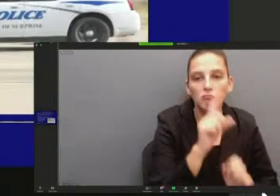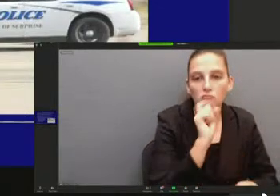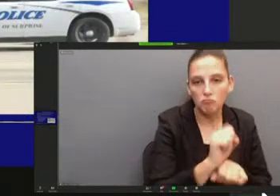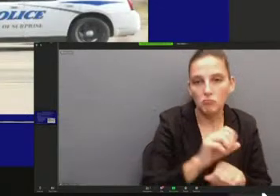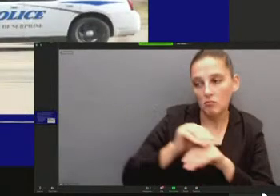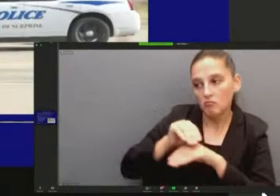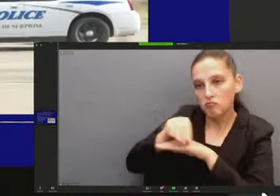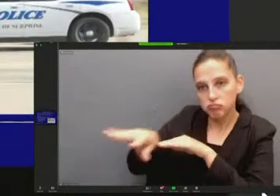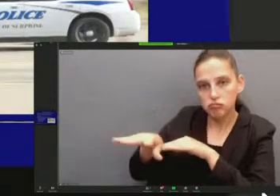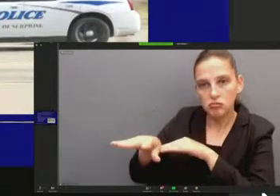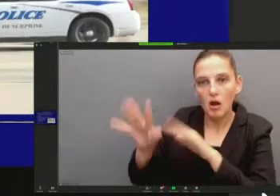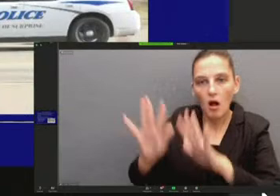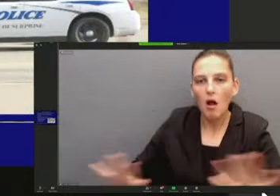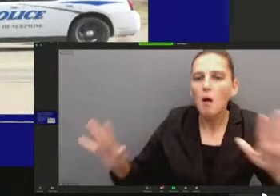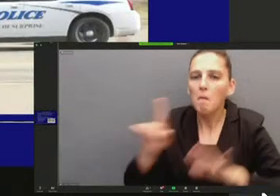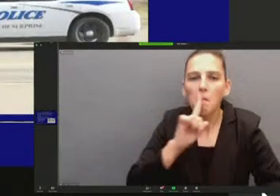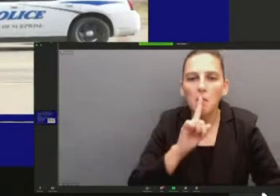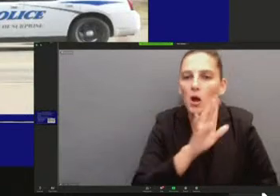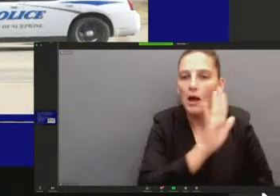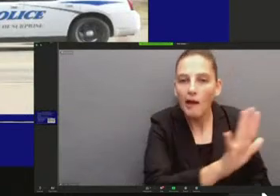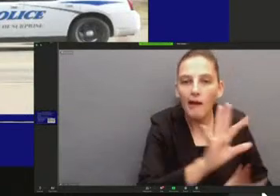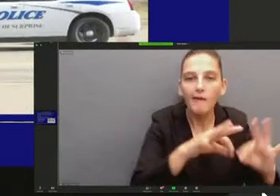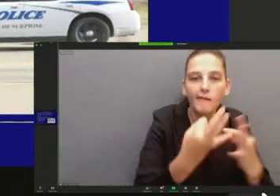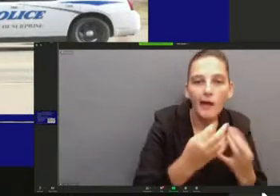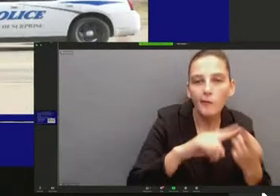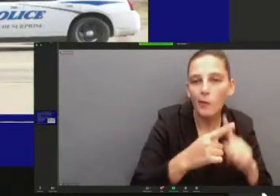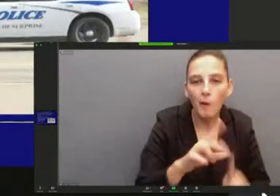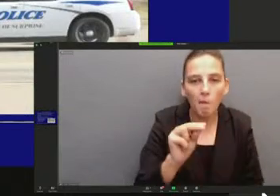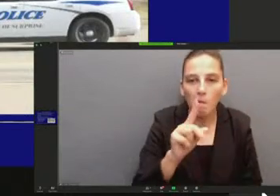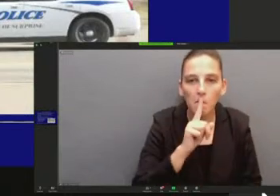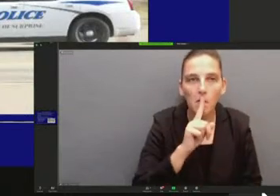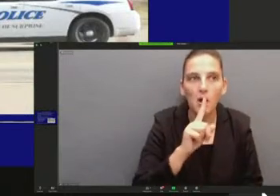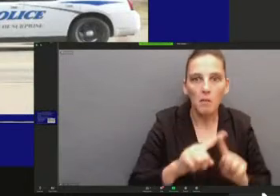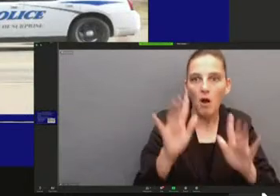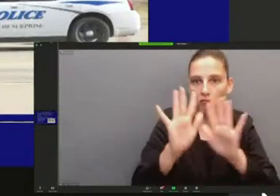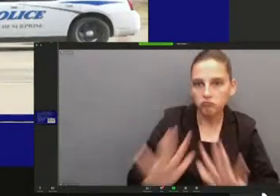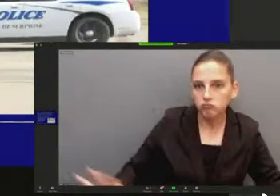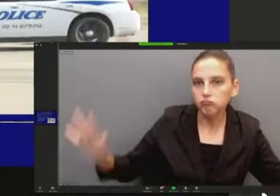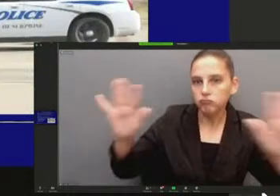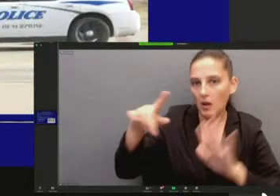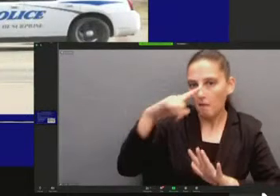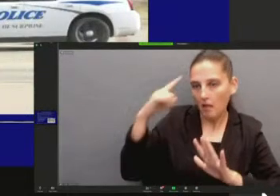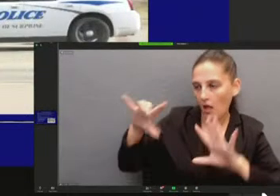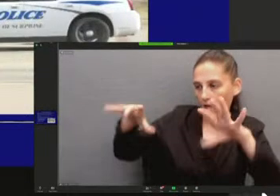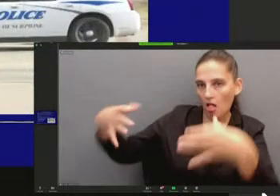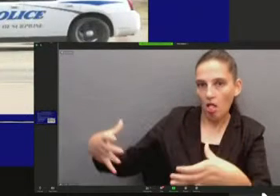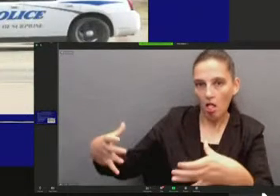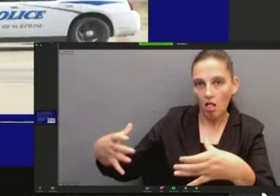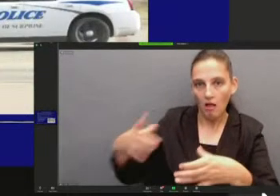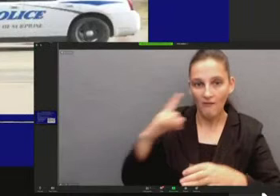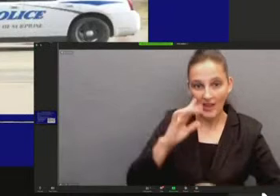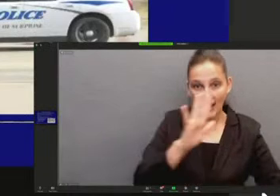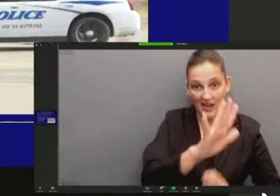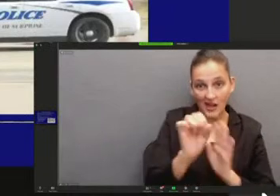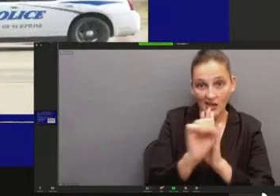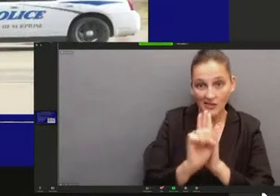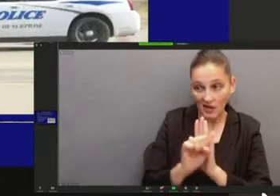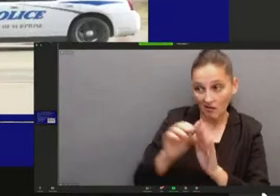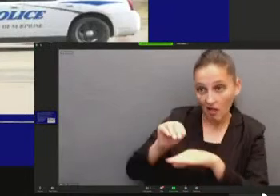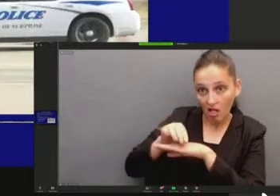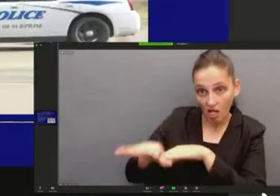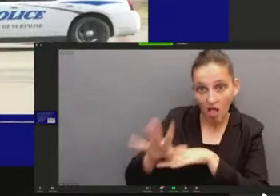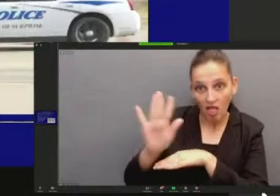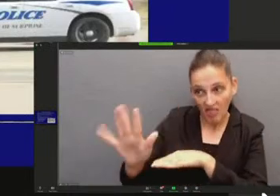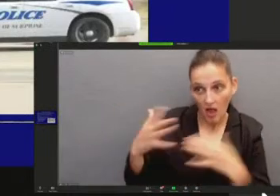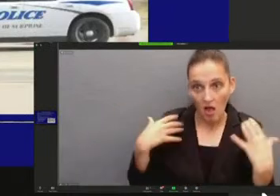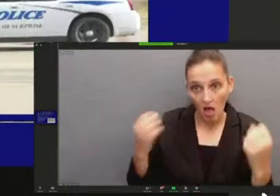just the family and friends, but the entire Black population in the state in which it occurred for the next 3 months. So we are